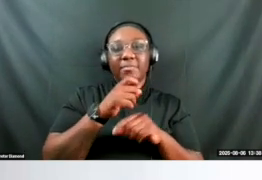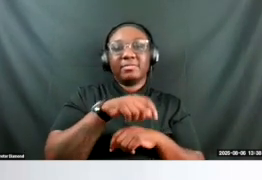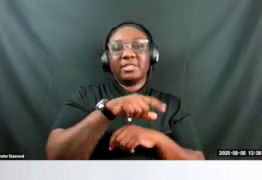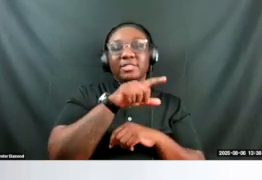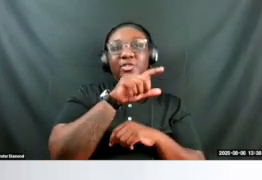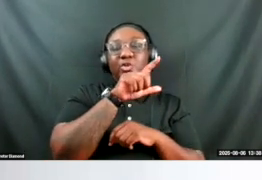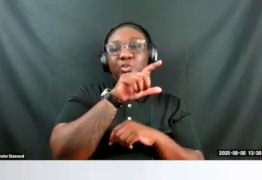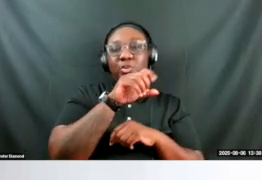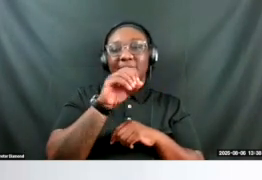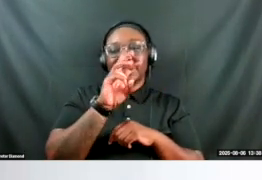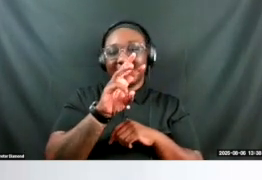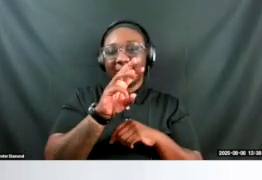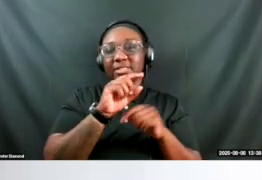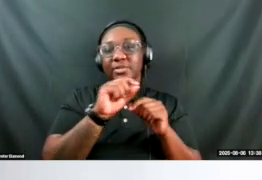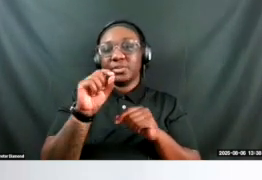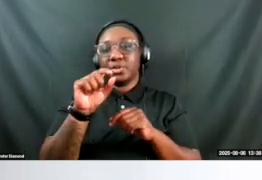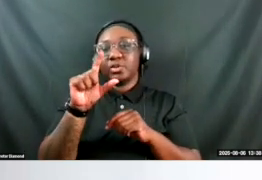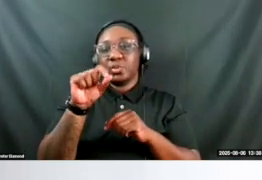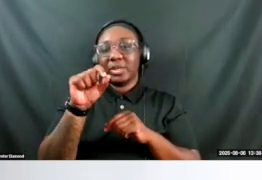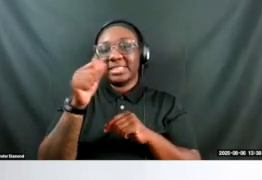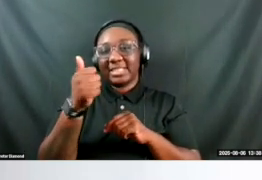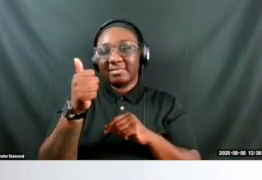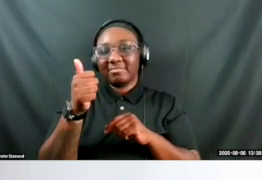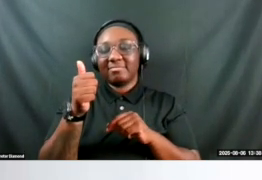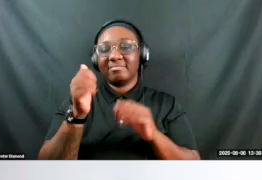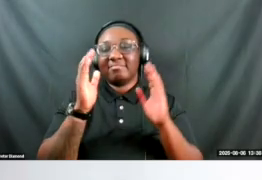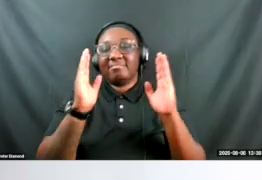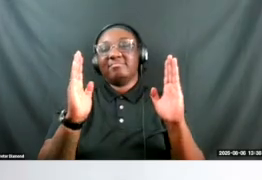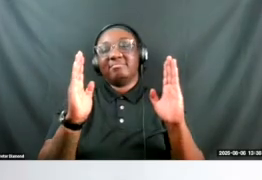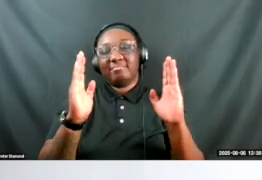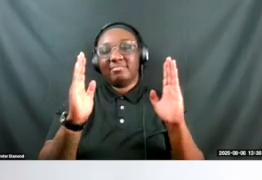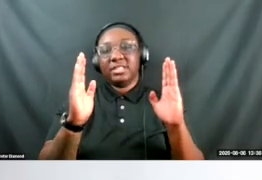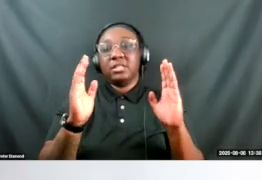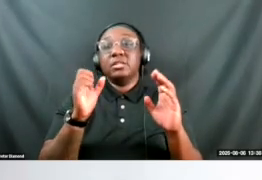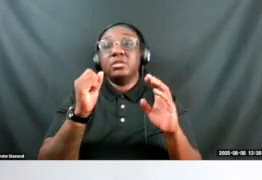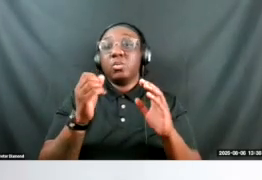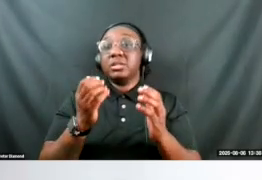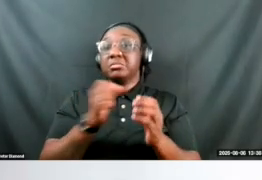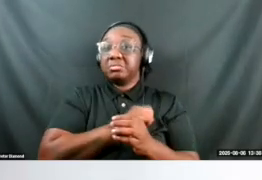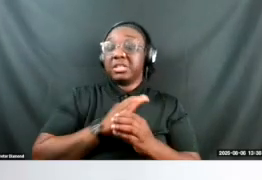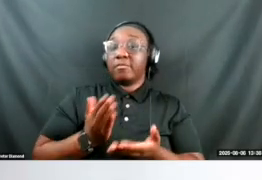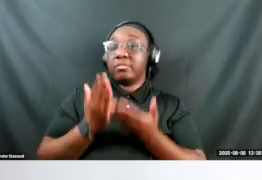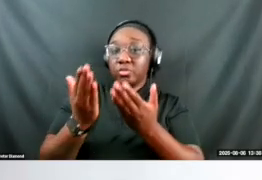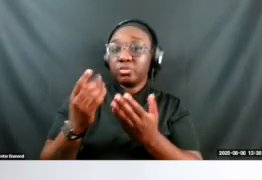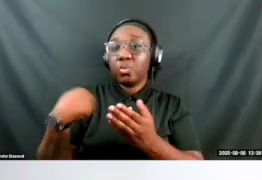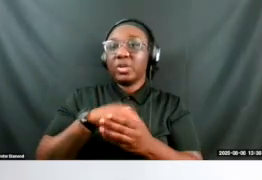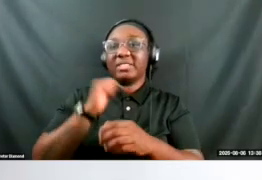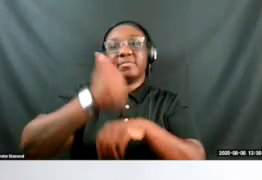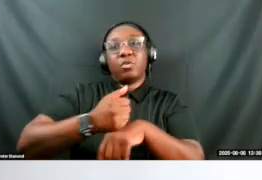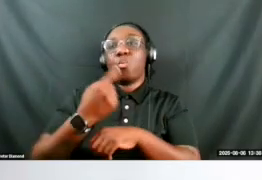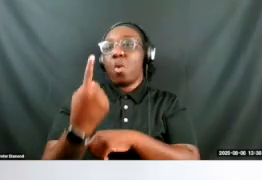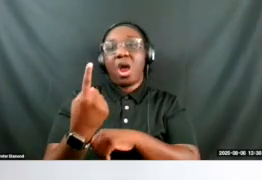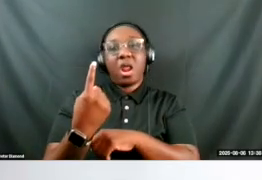Staff proposed that we set one aligned cutoff year for vehicles, and